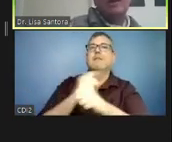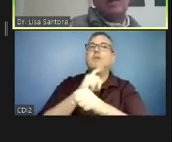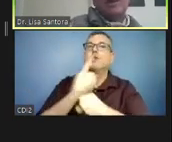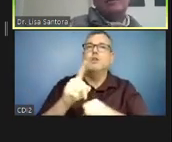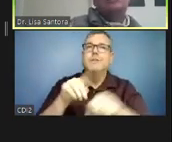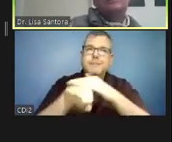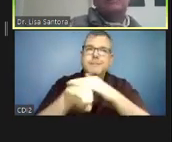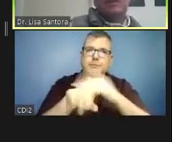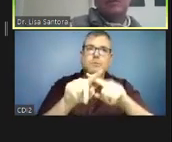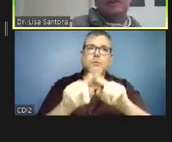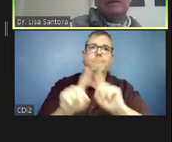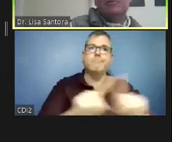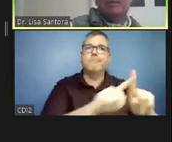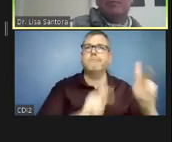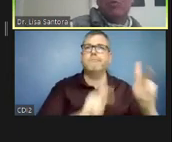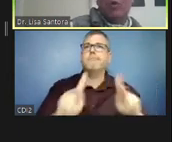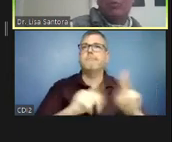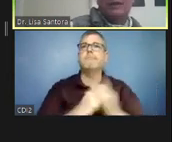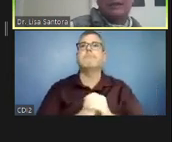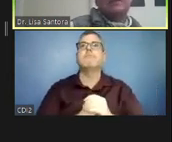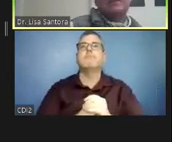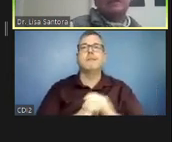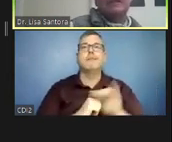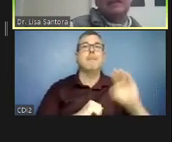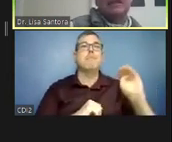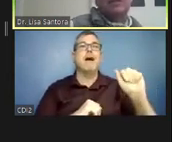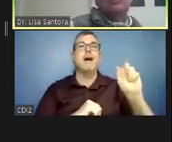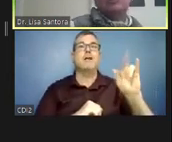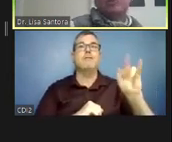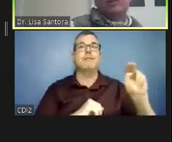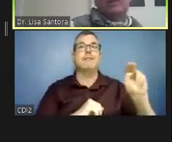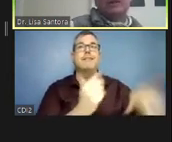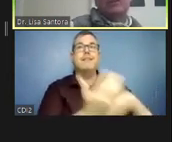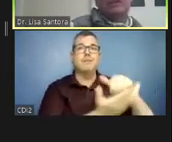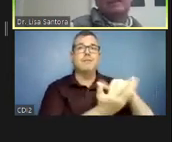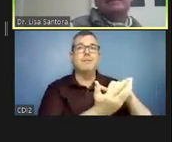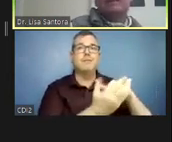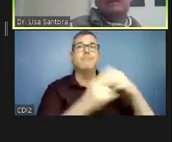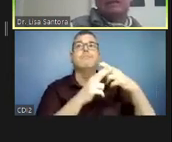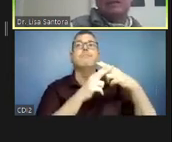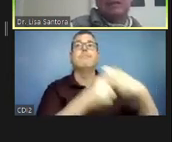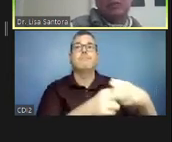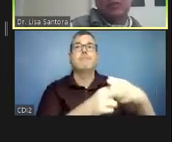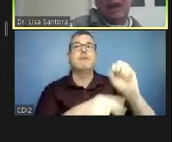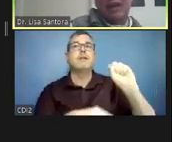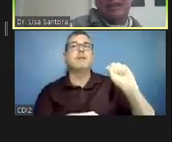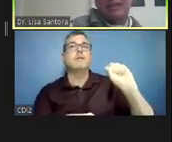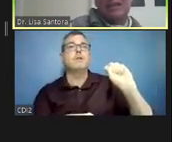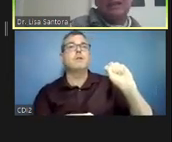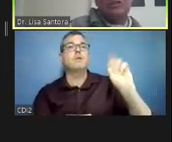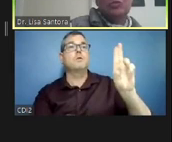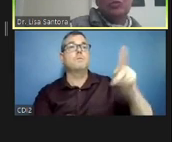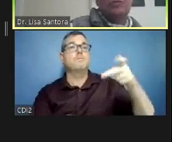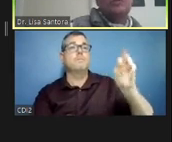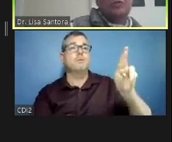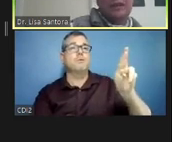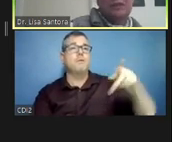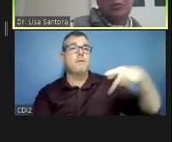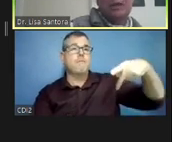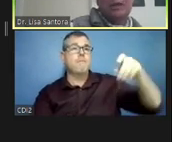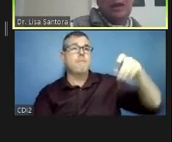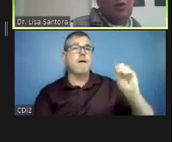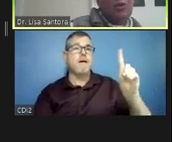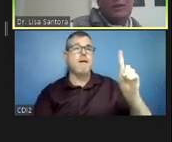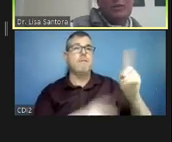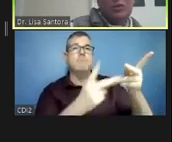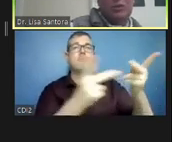pod, as we develop and implement more points of dispensing to ensure that we can translate the lessons learned at these sites to future sites. So we